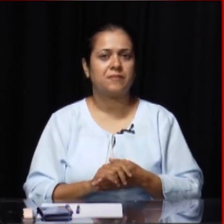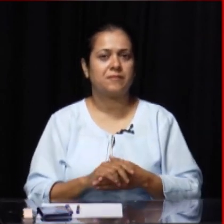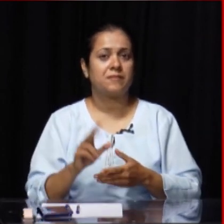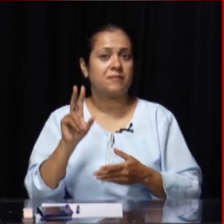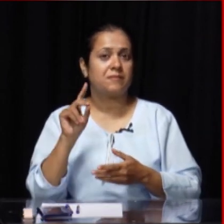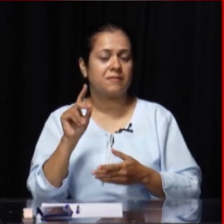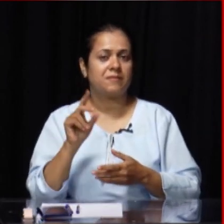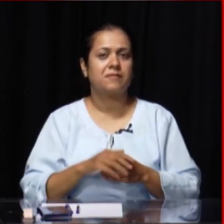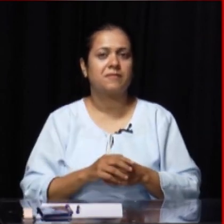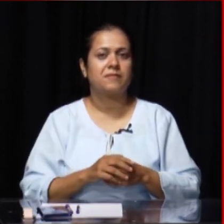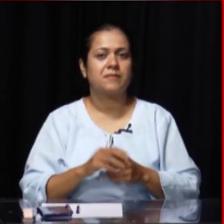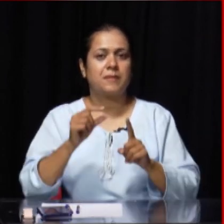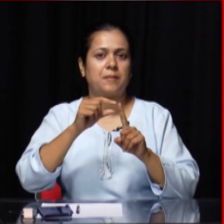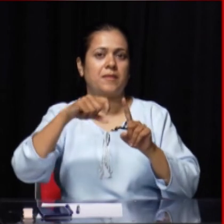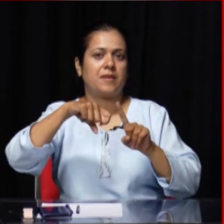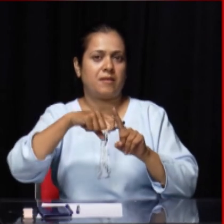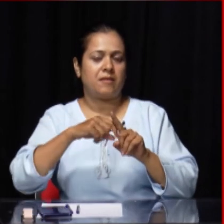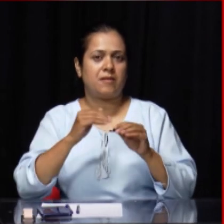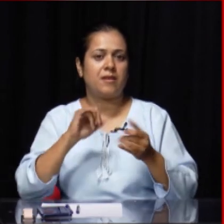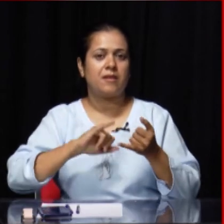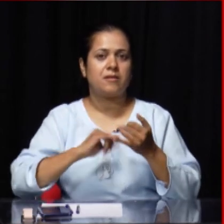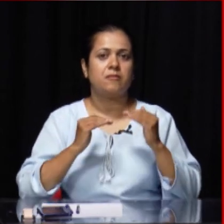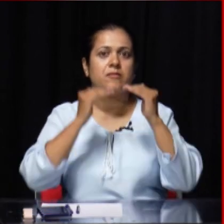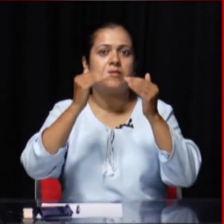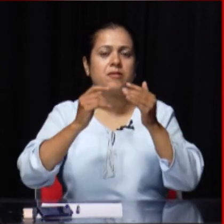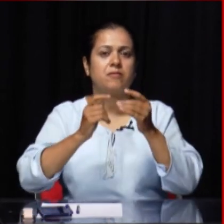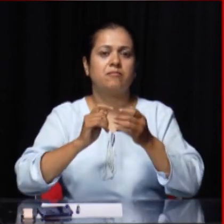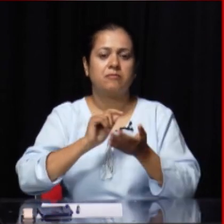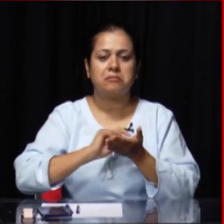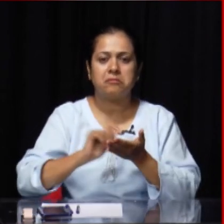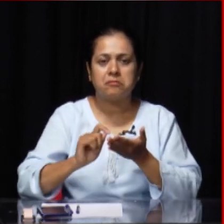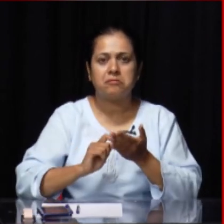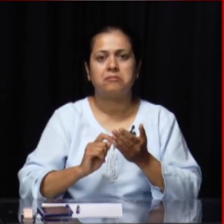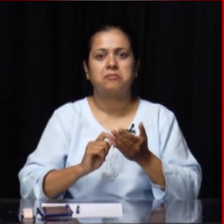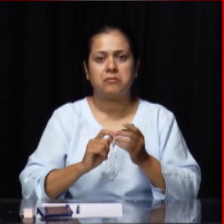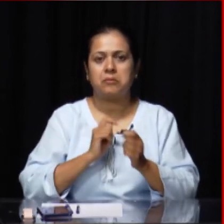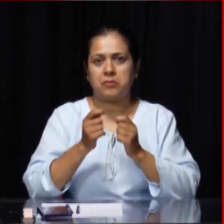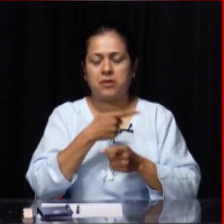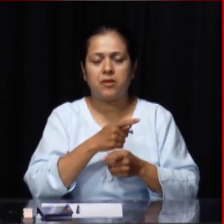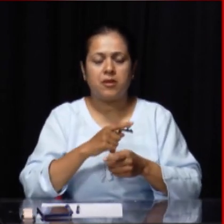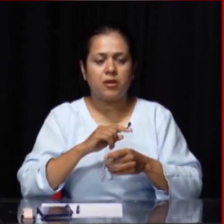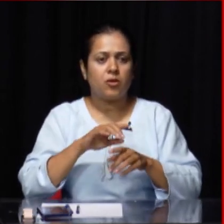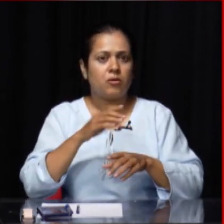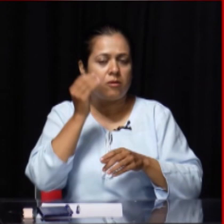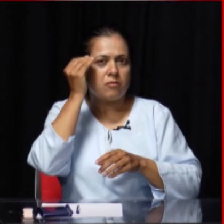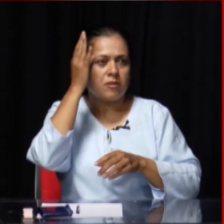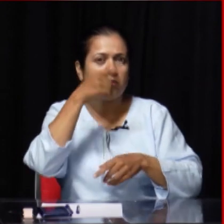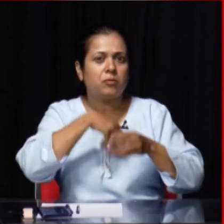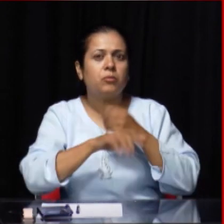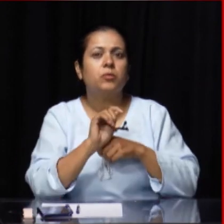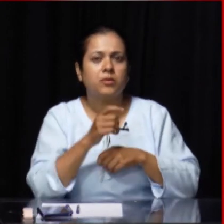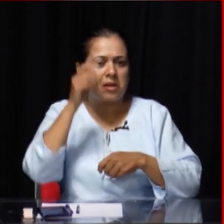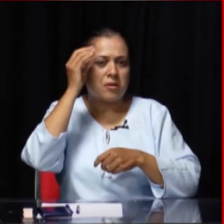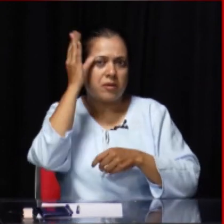Second is Prakash Kamat, senior journalist, who is very, very much involved in creating awareness